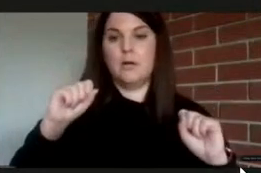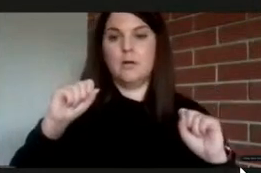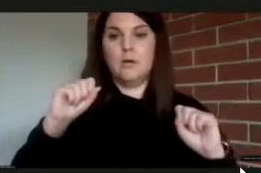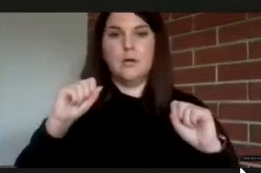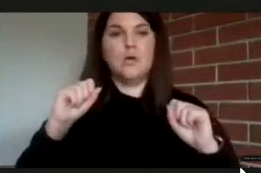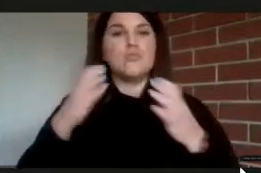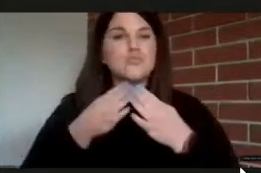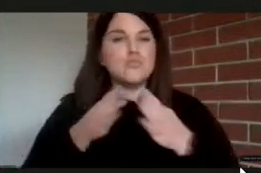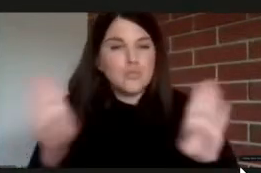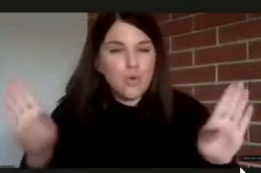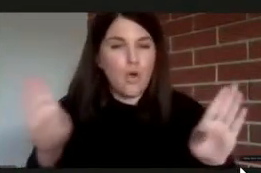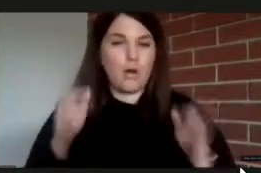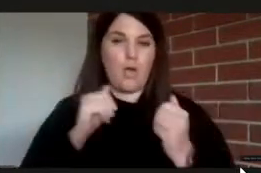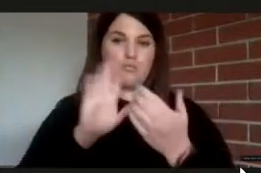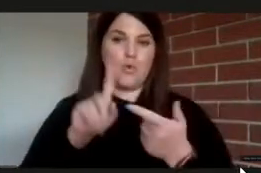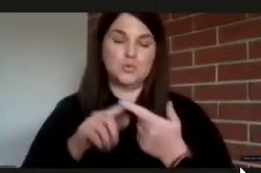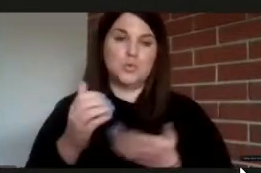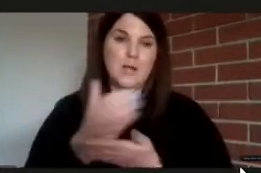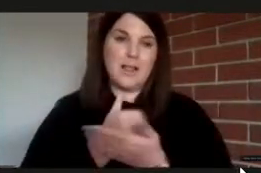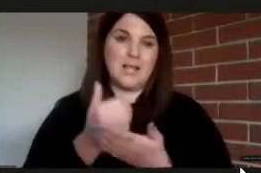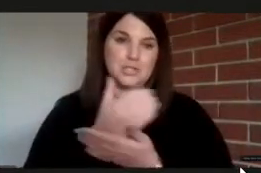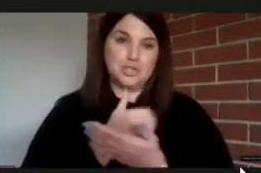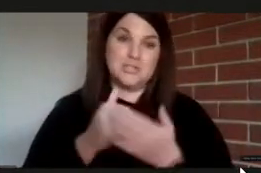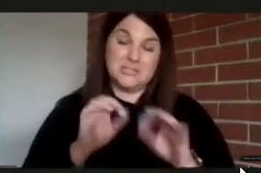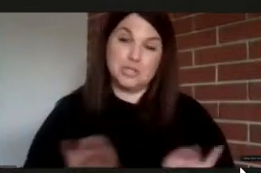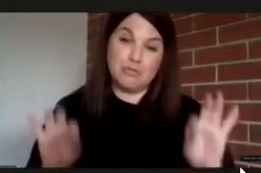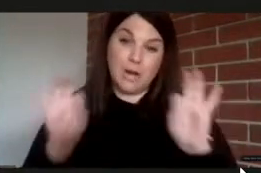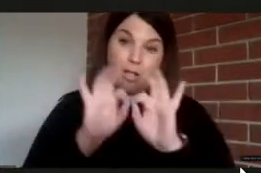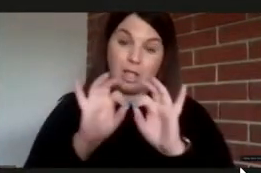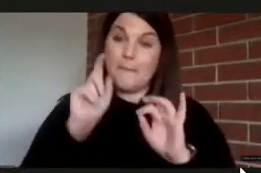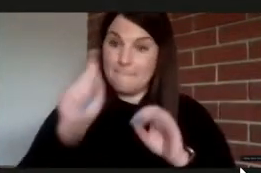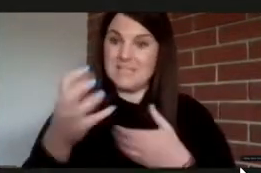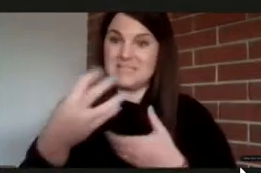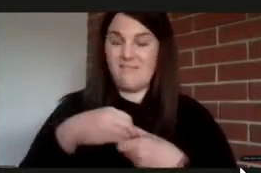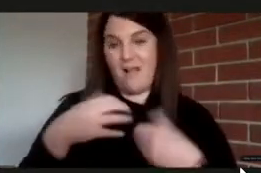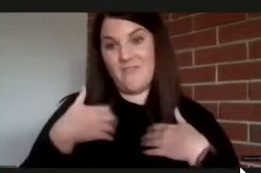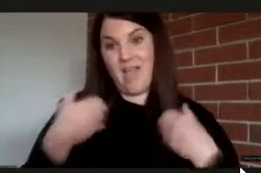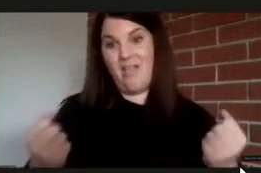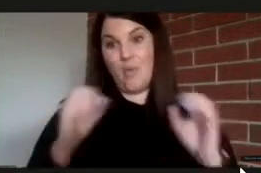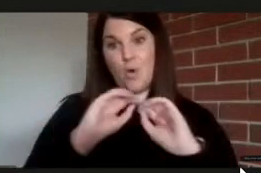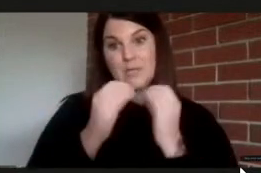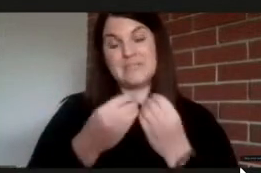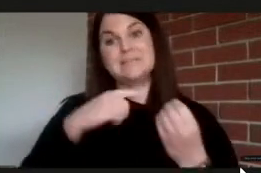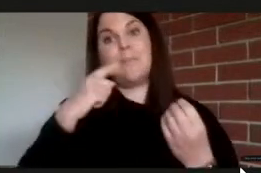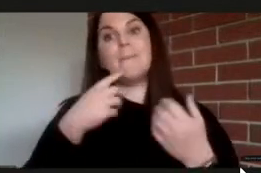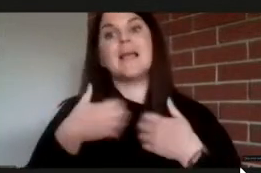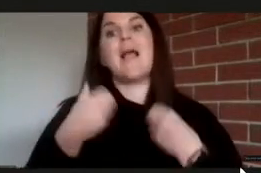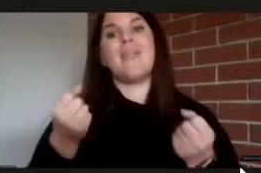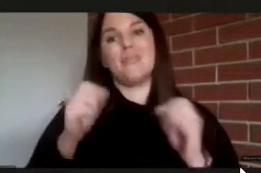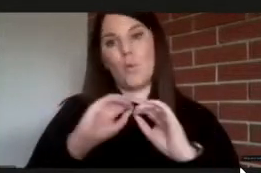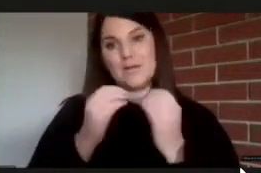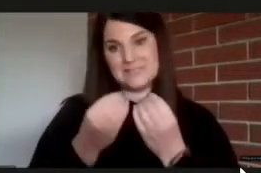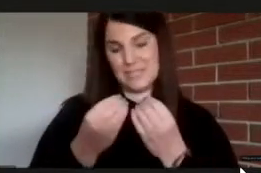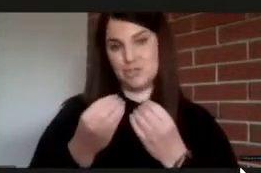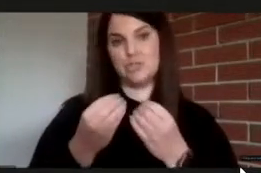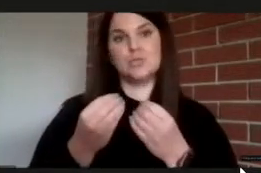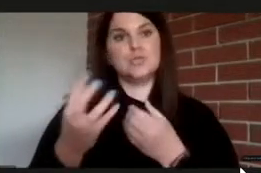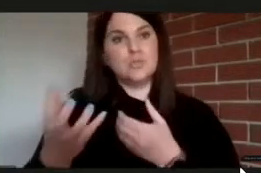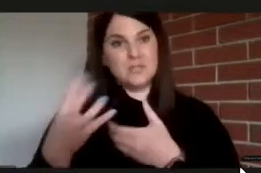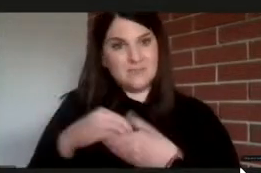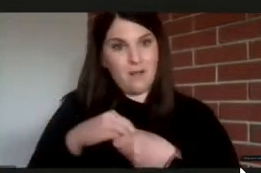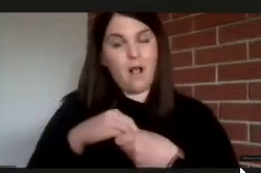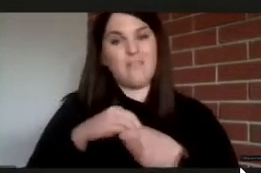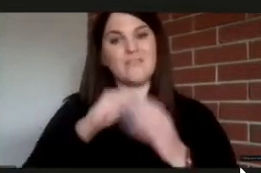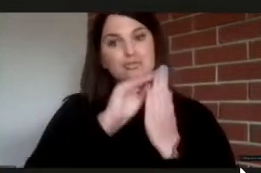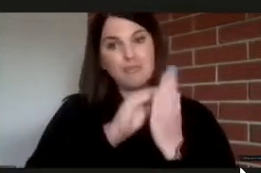to collection of this data is critical, and it must involve health organizations, public health organizations, to be involved in